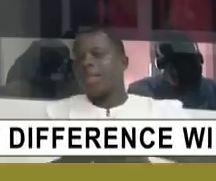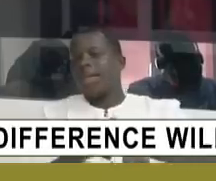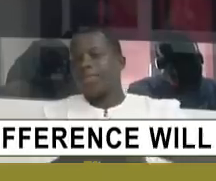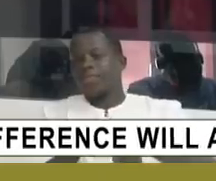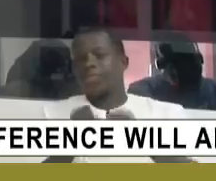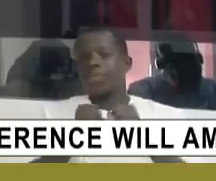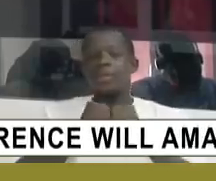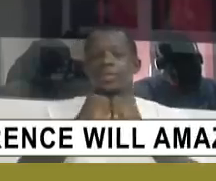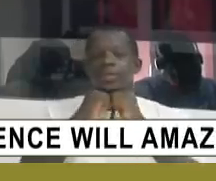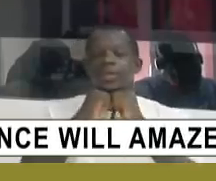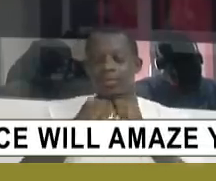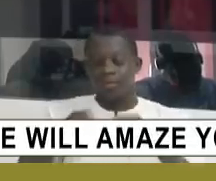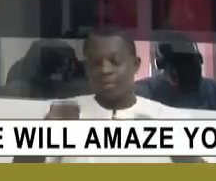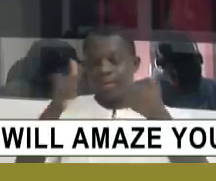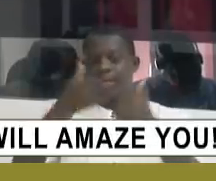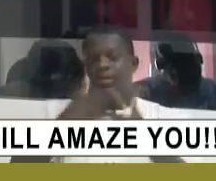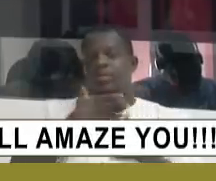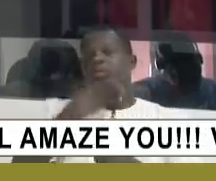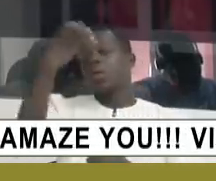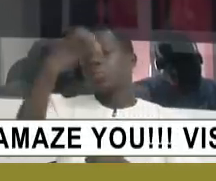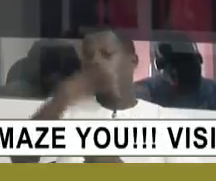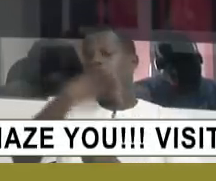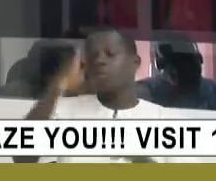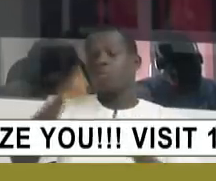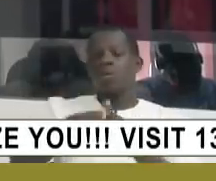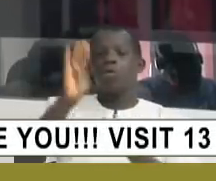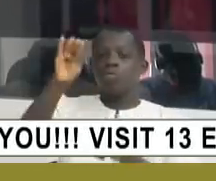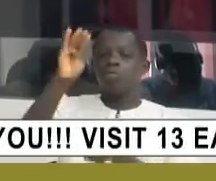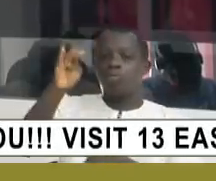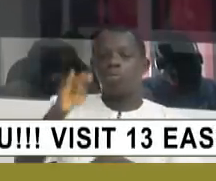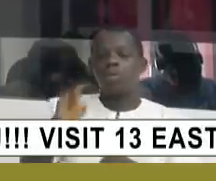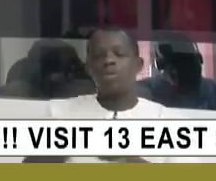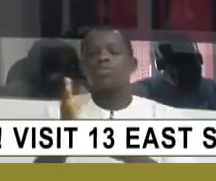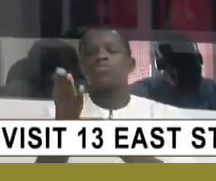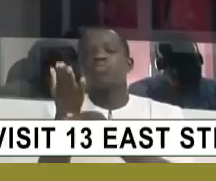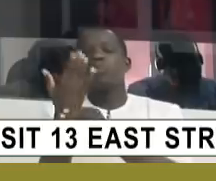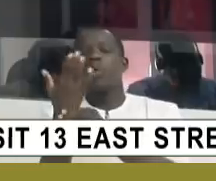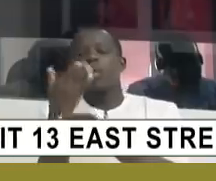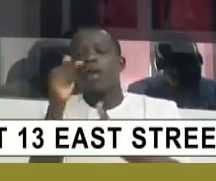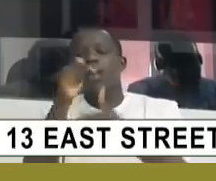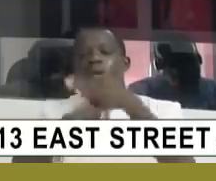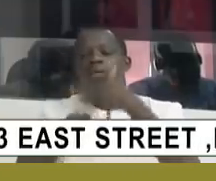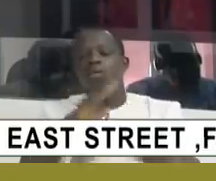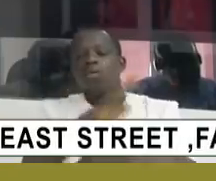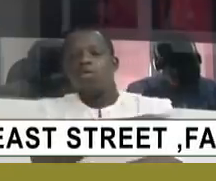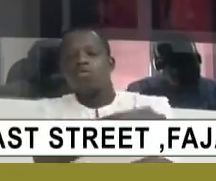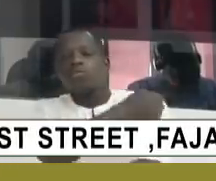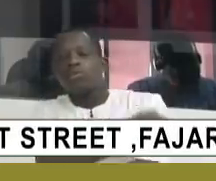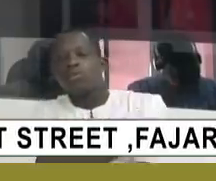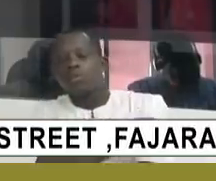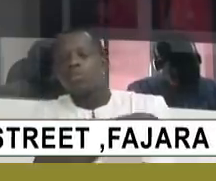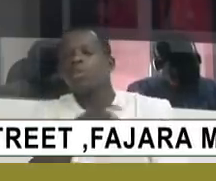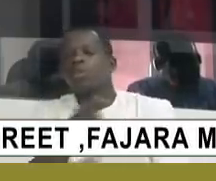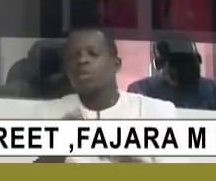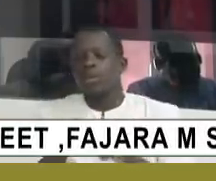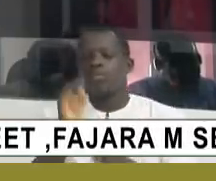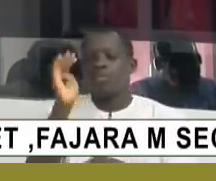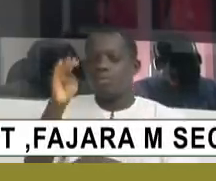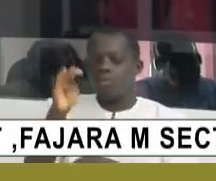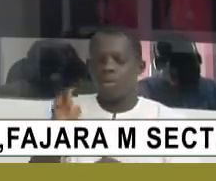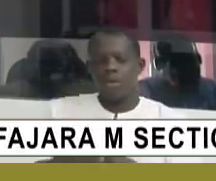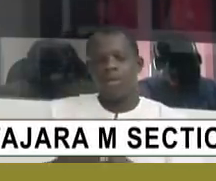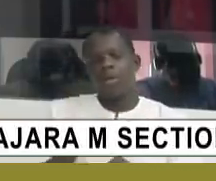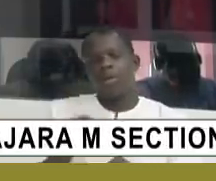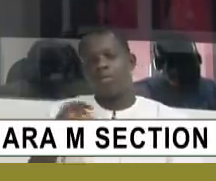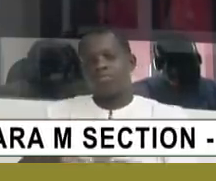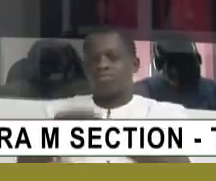started shouting, 'Call me the medic, call me the medic.' They rushed and called the medic. They came